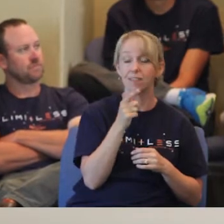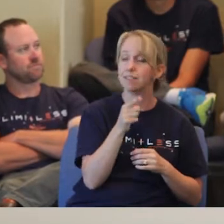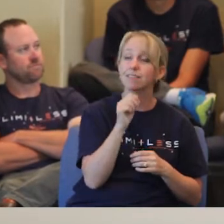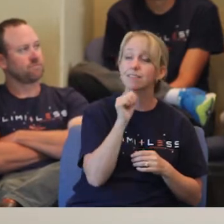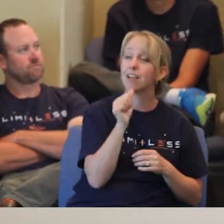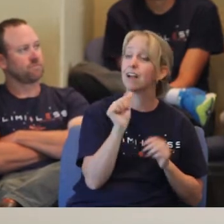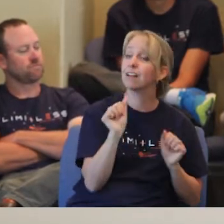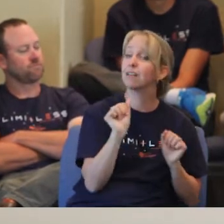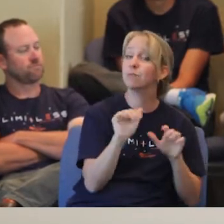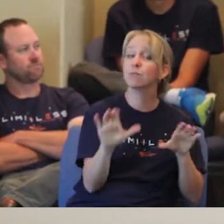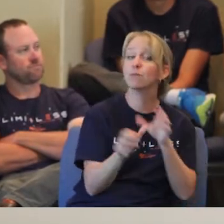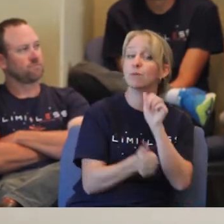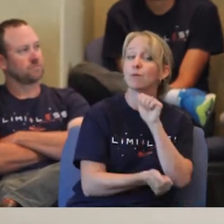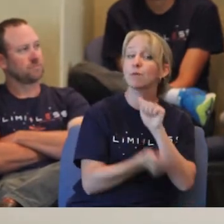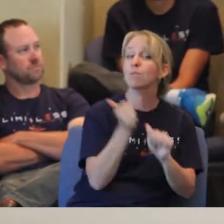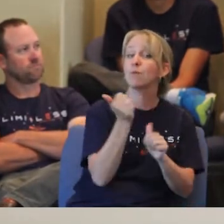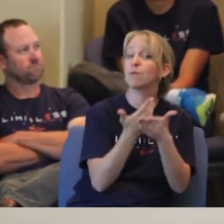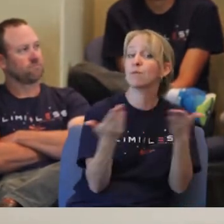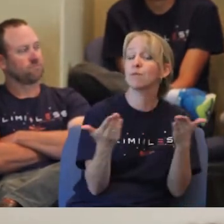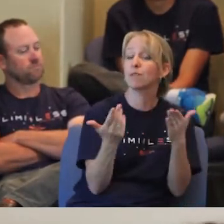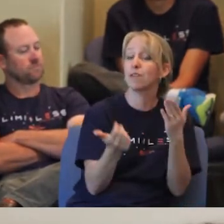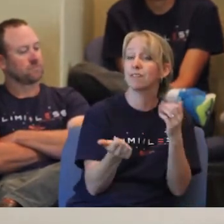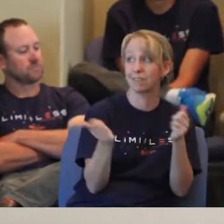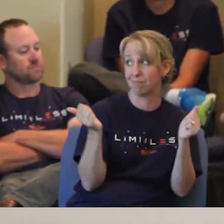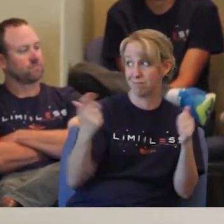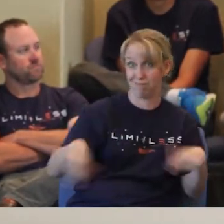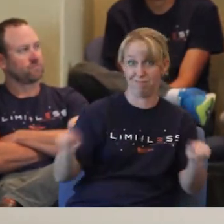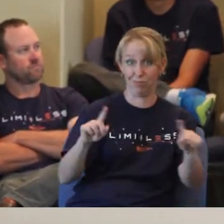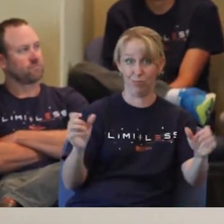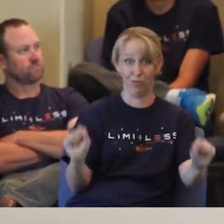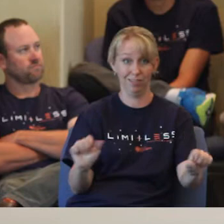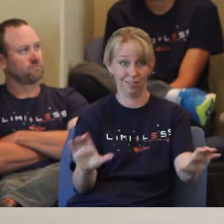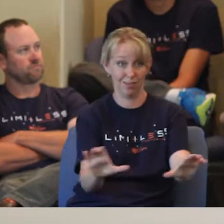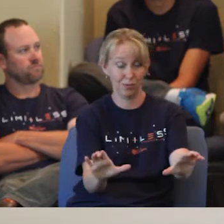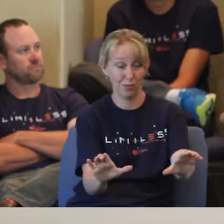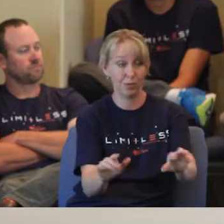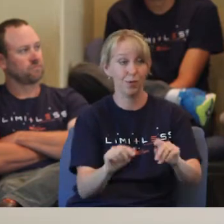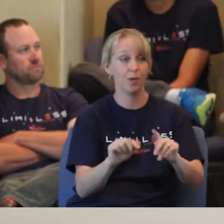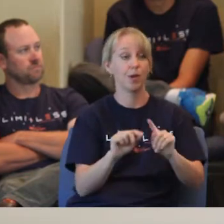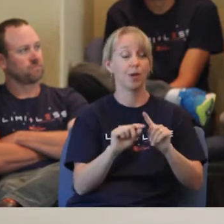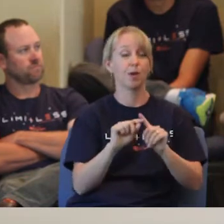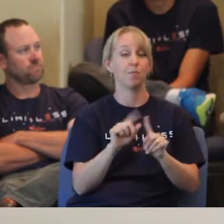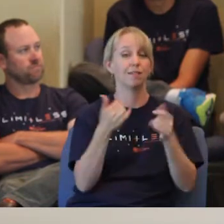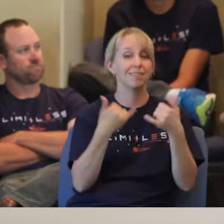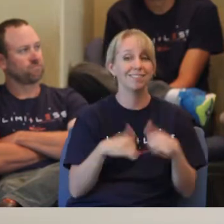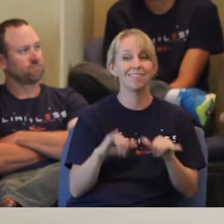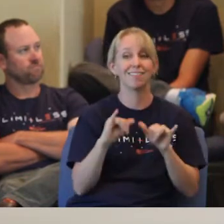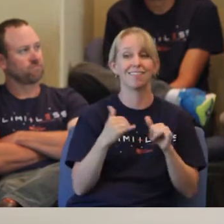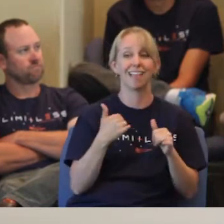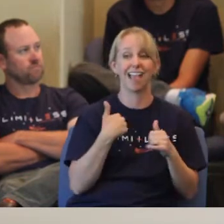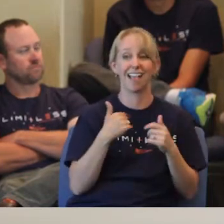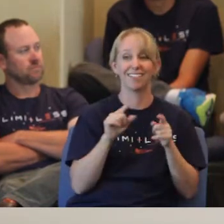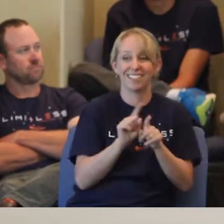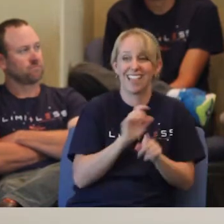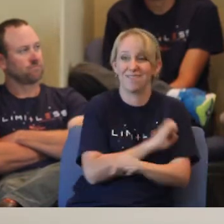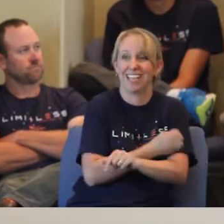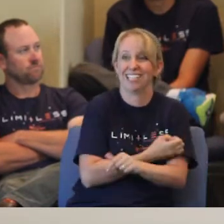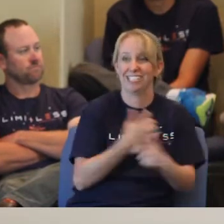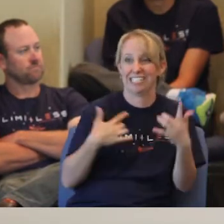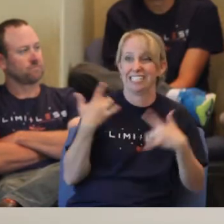things that everyone in this room can do, but he still has the same energy and excitement